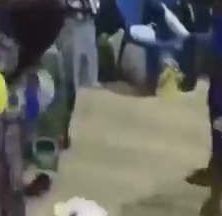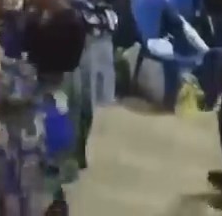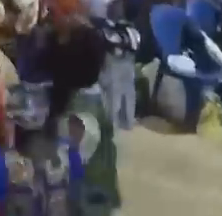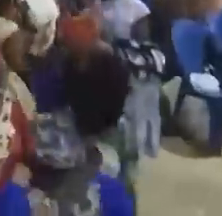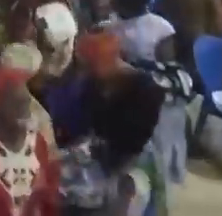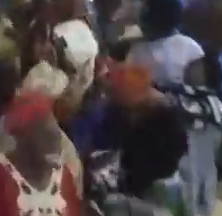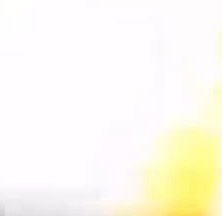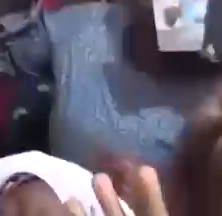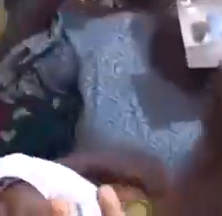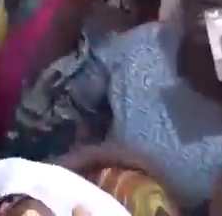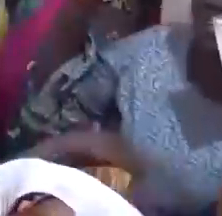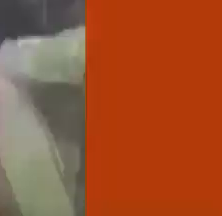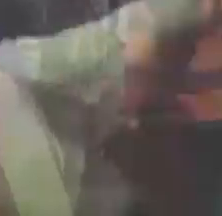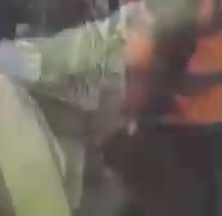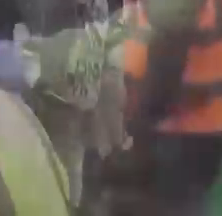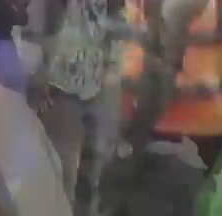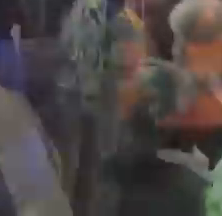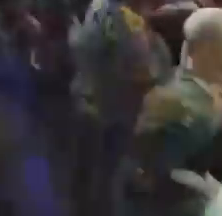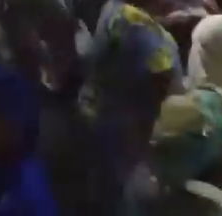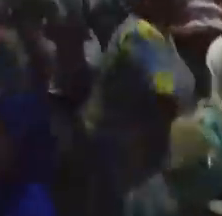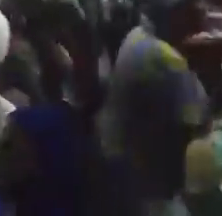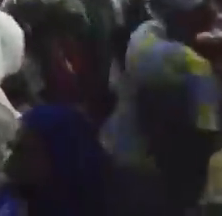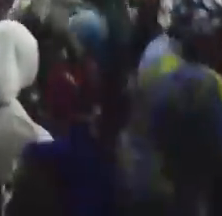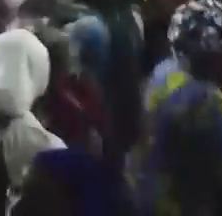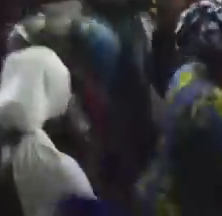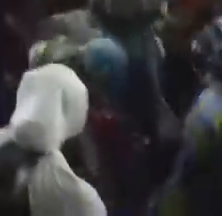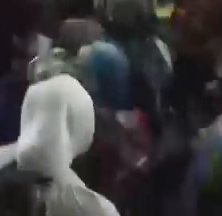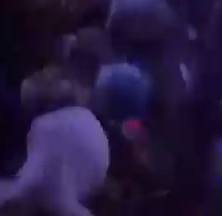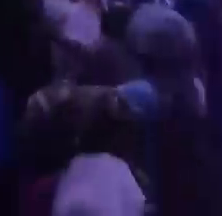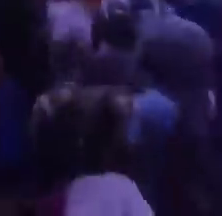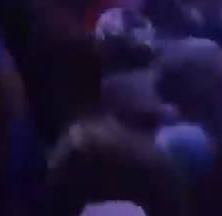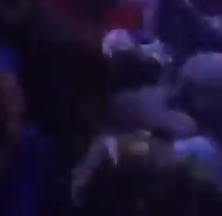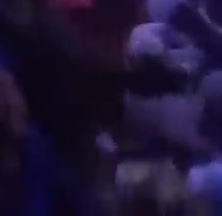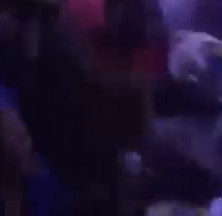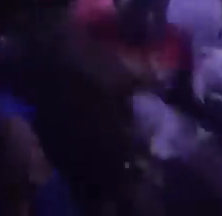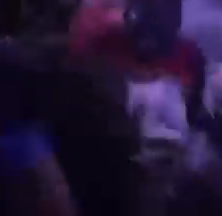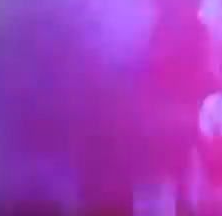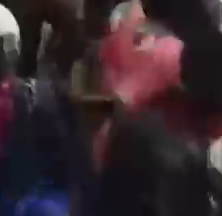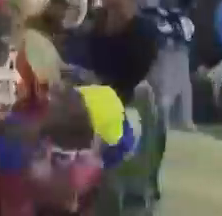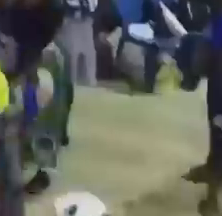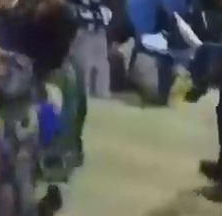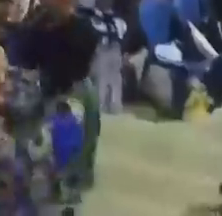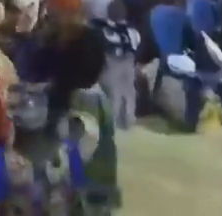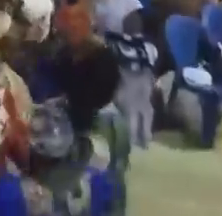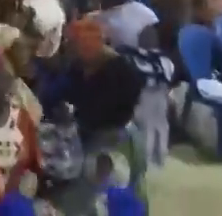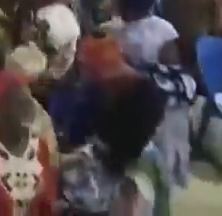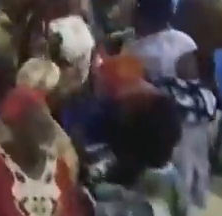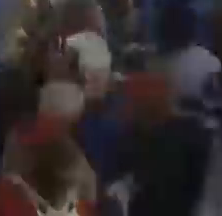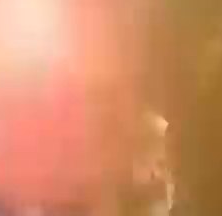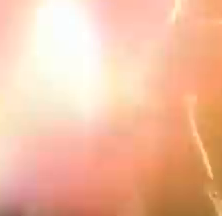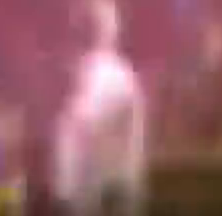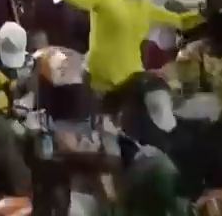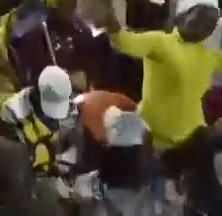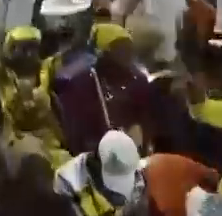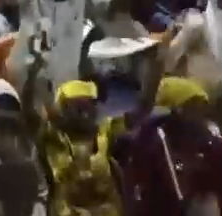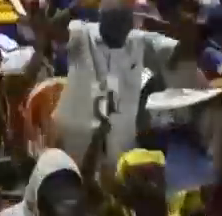Adura oko ojo tun lo lowo o ti gbona giri giri ojo meke loku o ka kiri ori gun mere